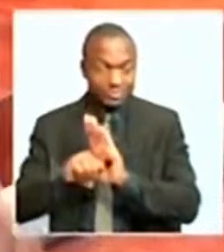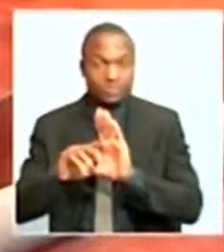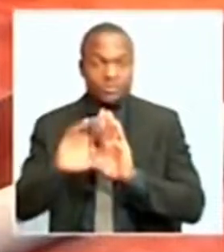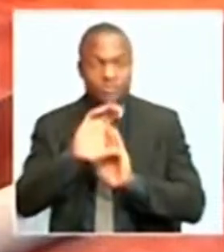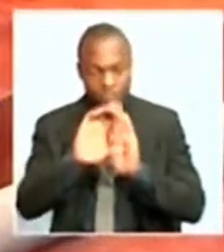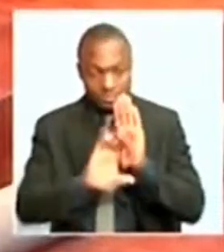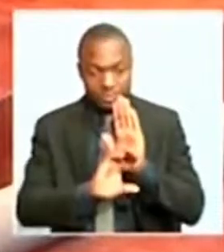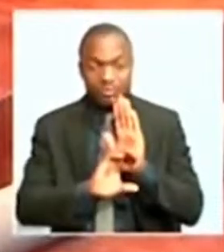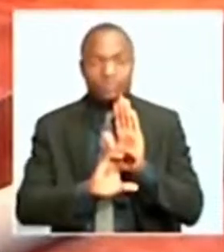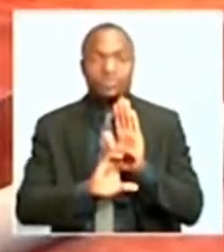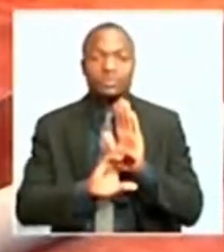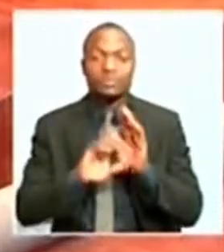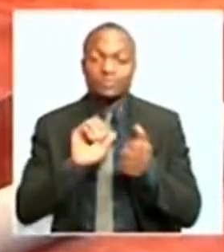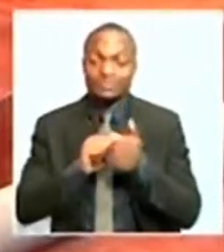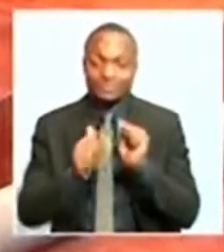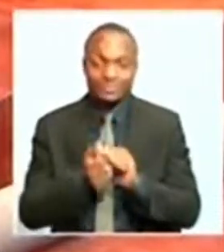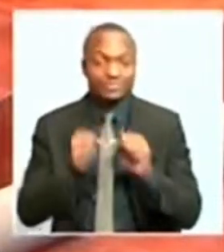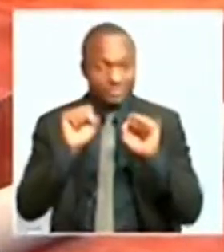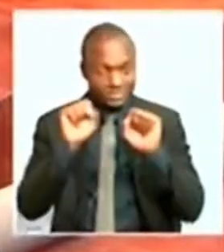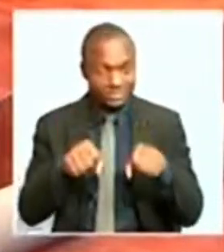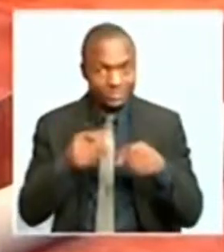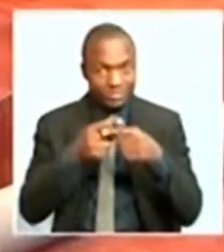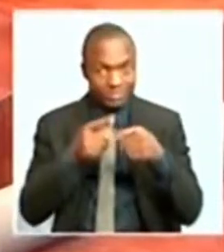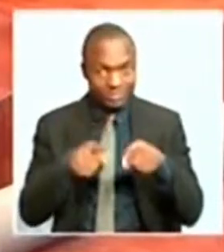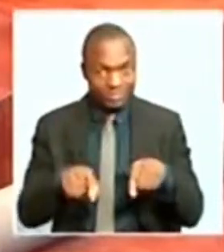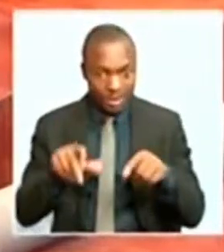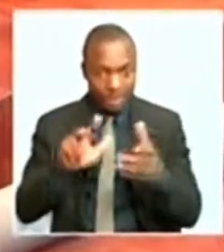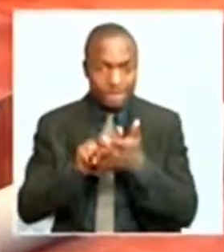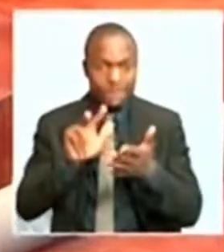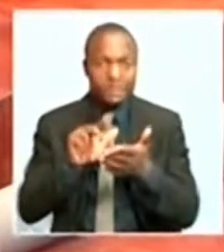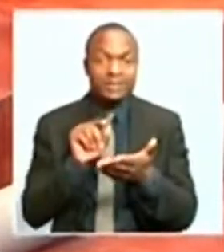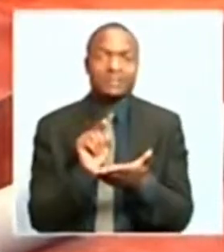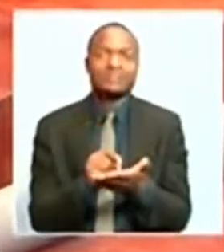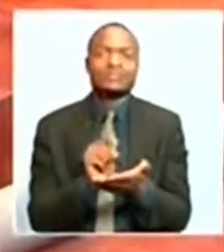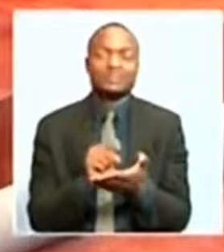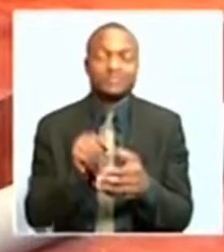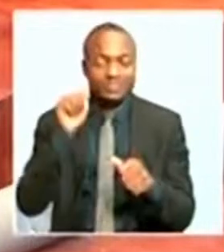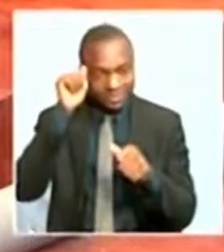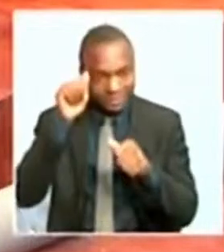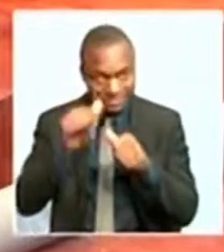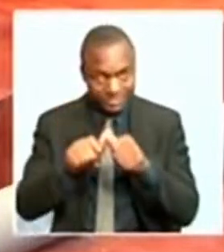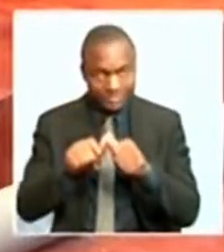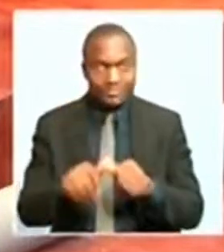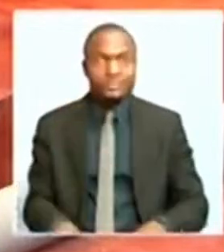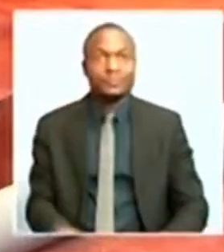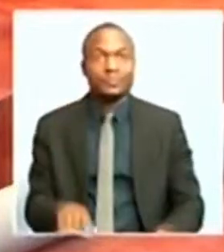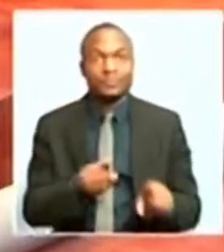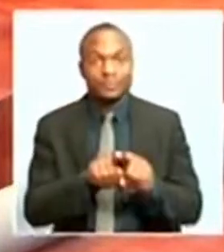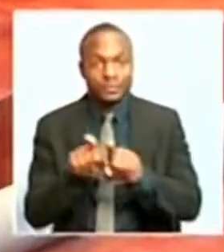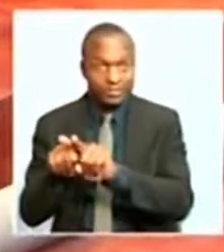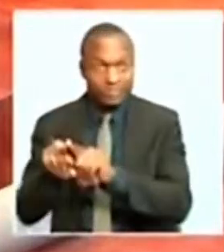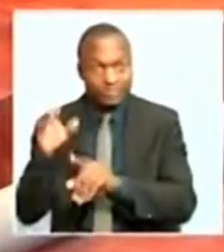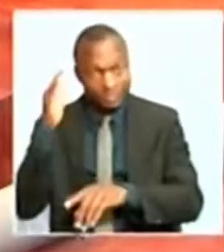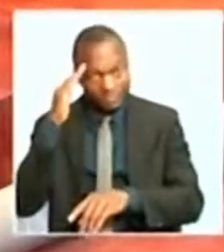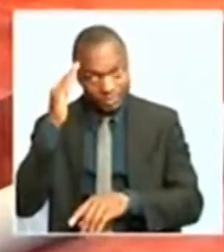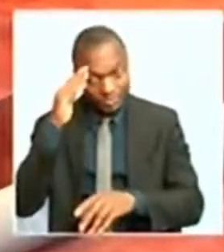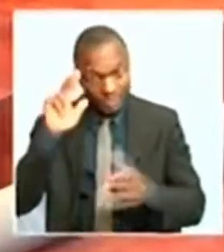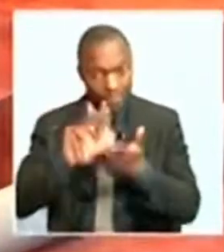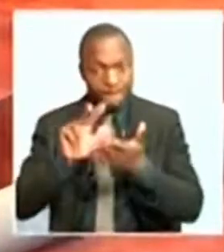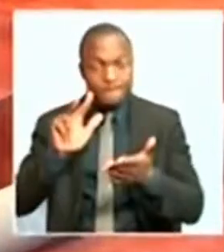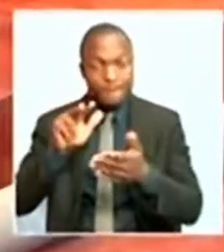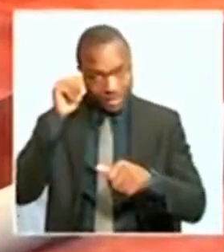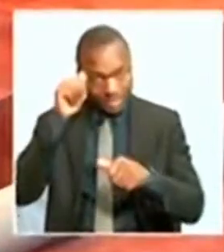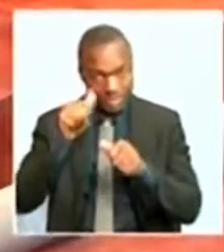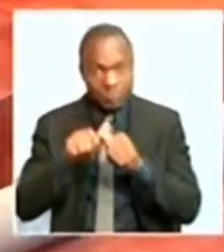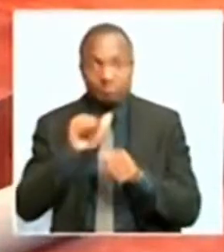constitutional implications that may arise from ratifying this particular agreement. It is also worth noting that the ratification of agreement